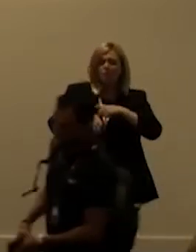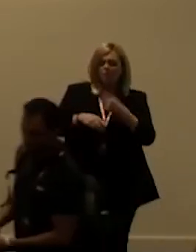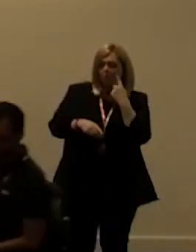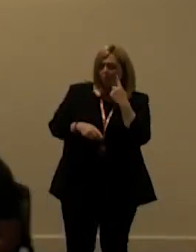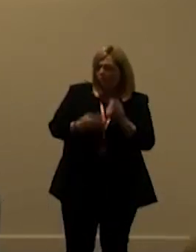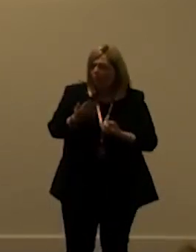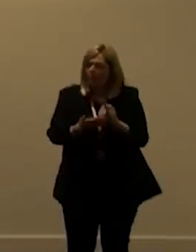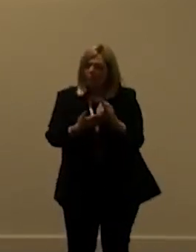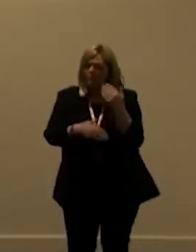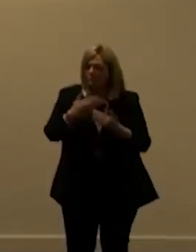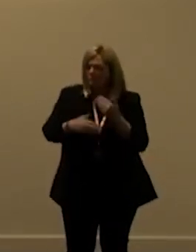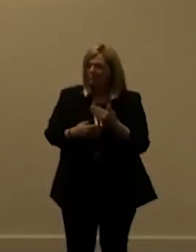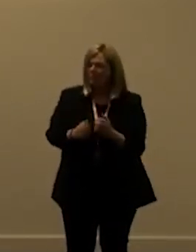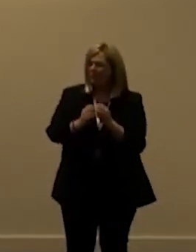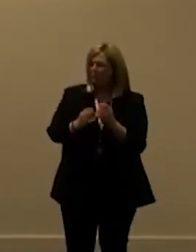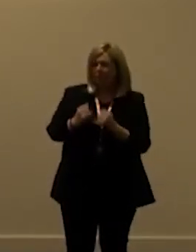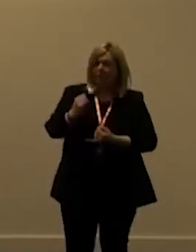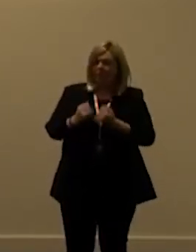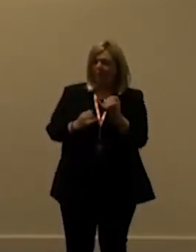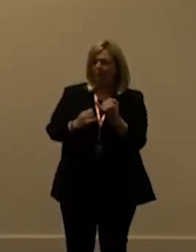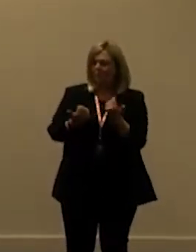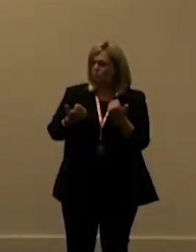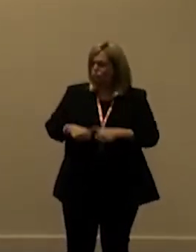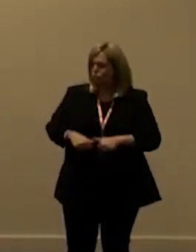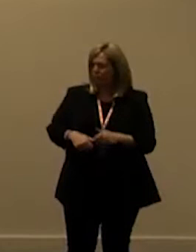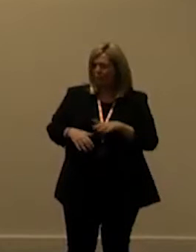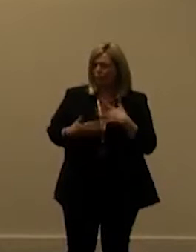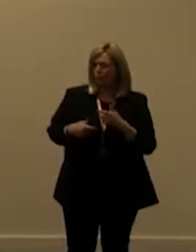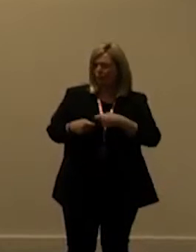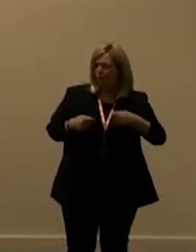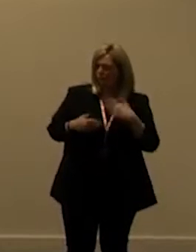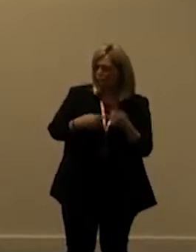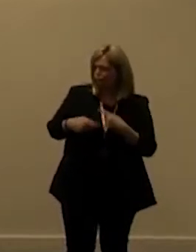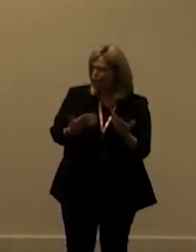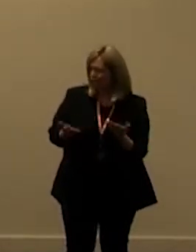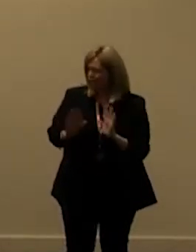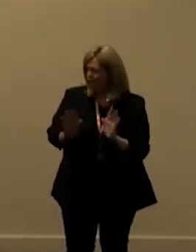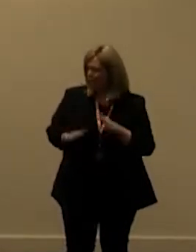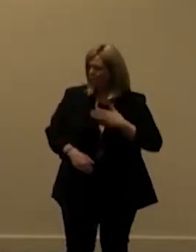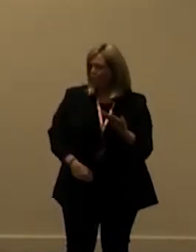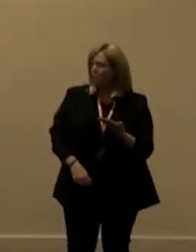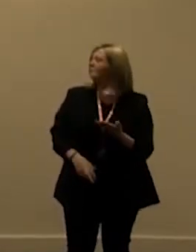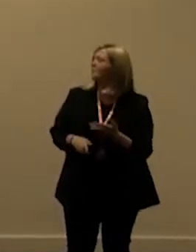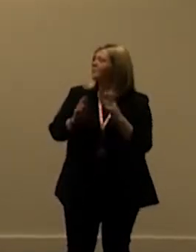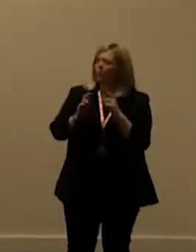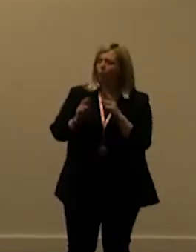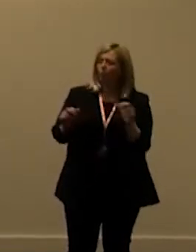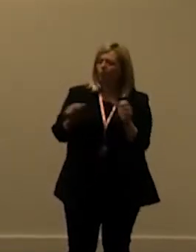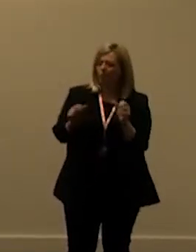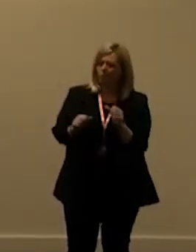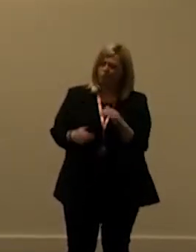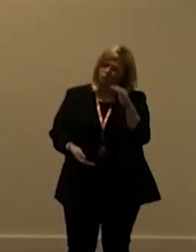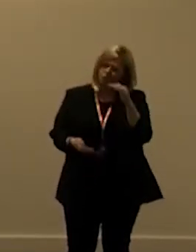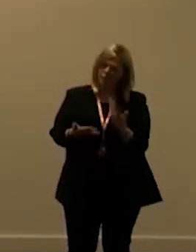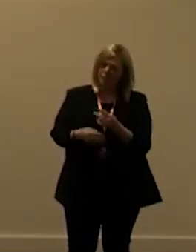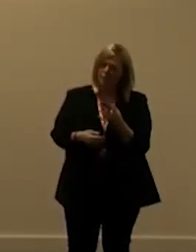go. I appreciate I'm the last slot of the day, so I don't want to keep you guys forever. So I'm hoping to keep it 30, 40 minutes with some